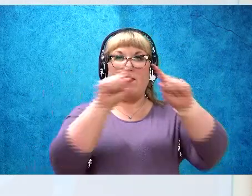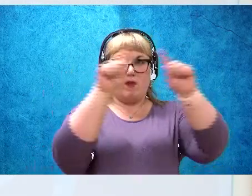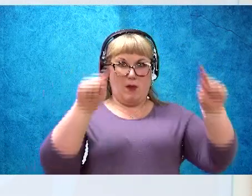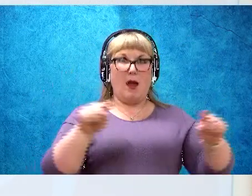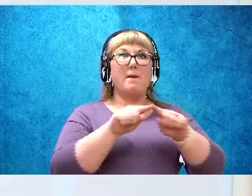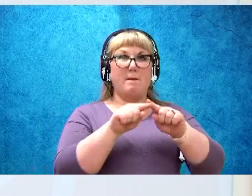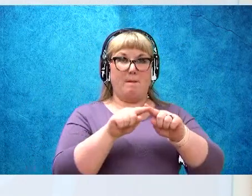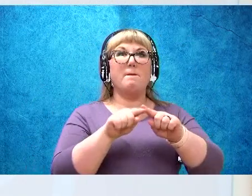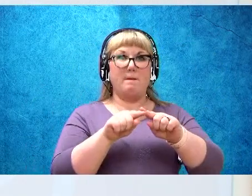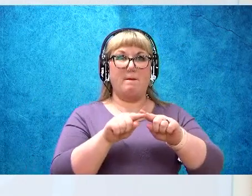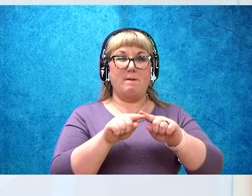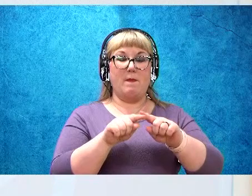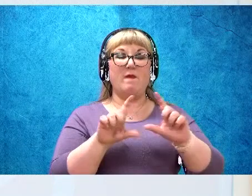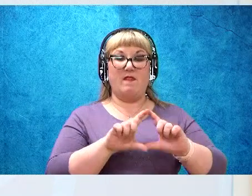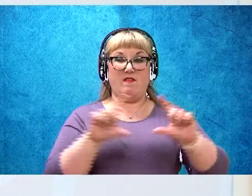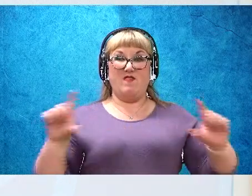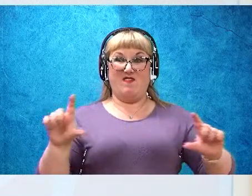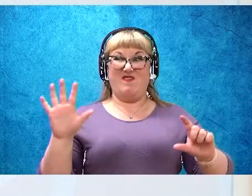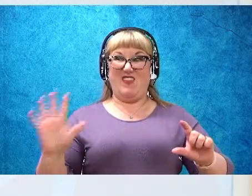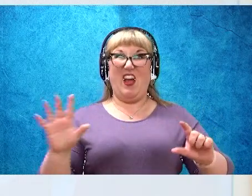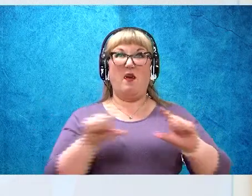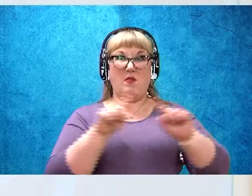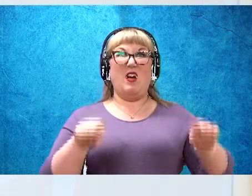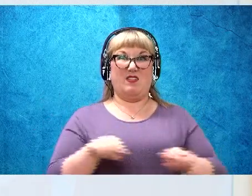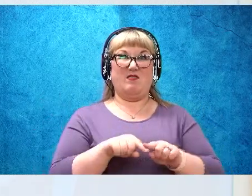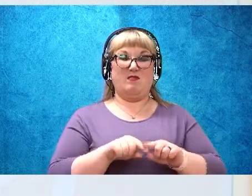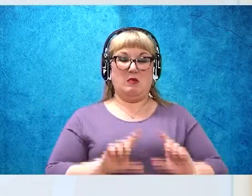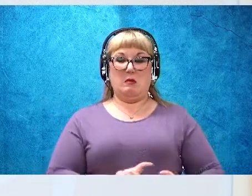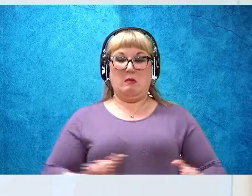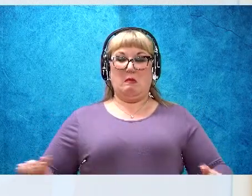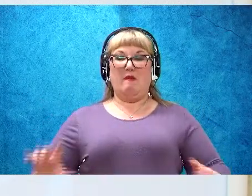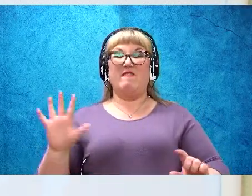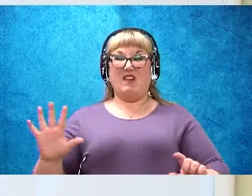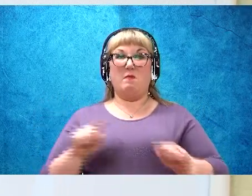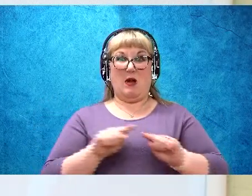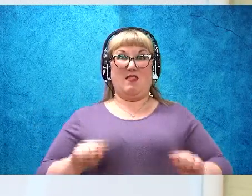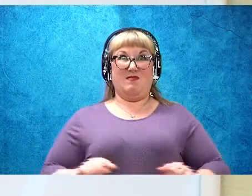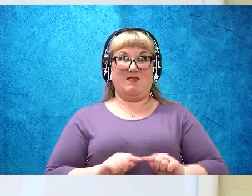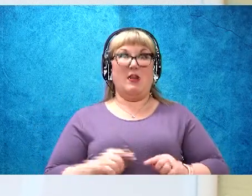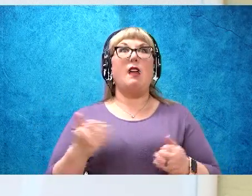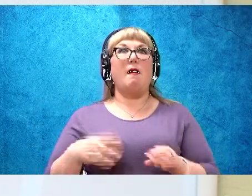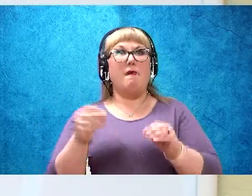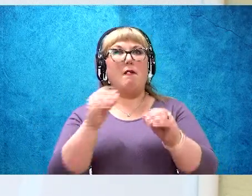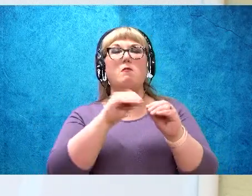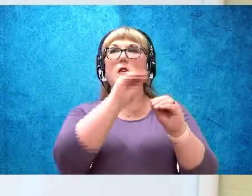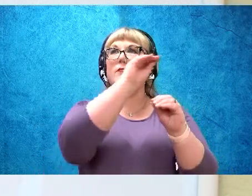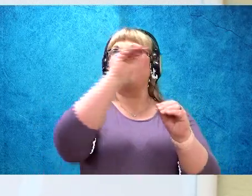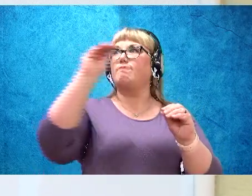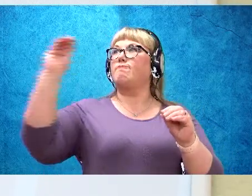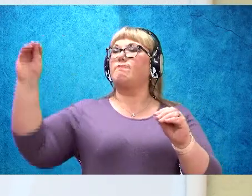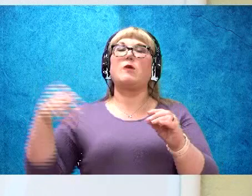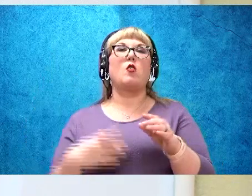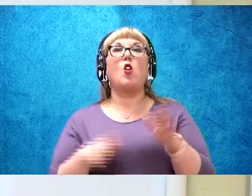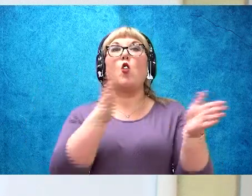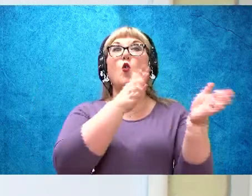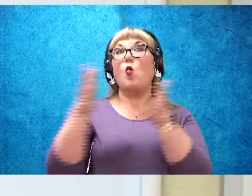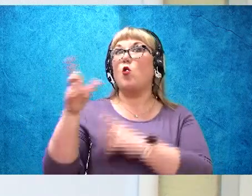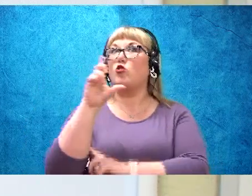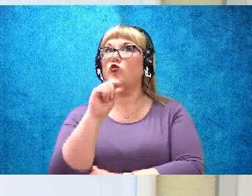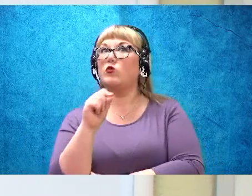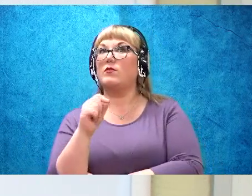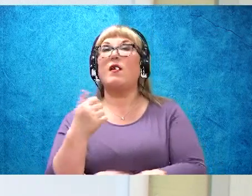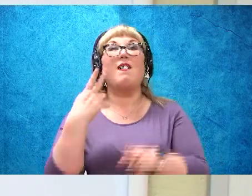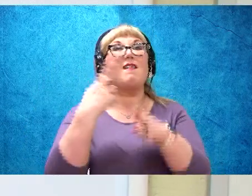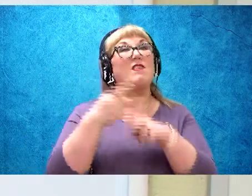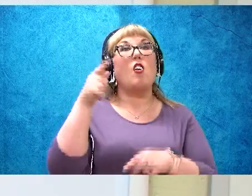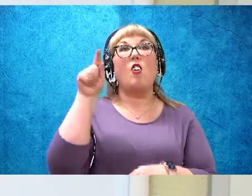boxes, another row of 5 boxes, and another row of 5 boxes. And I put my numbers in order to 20. I call